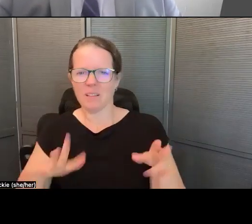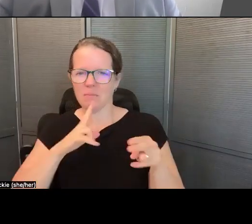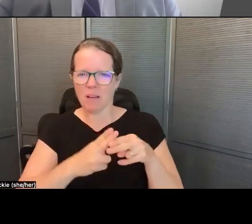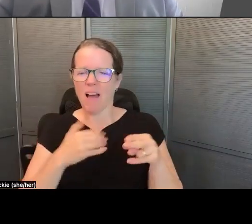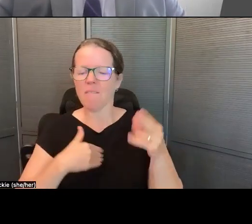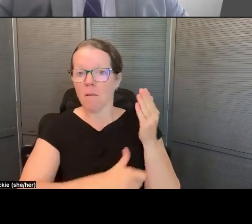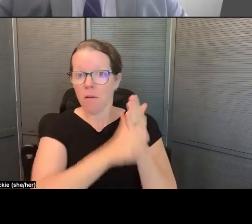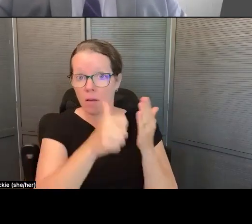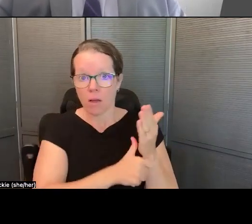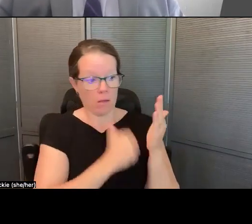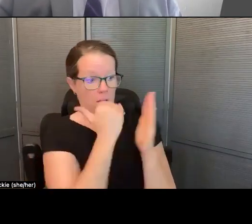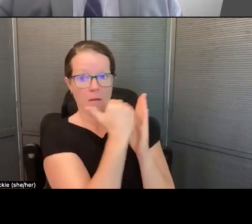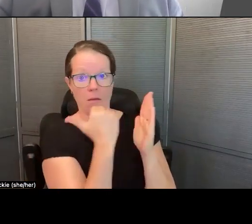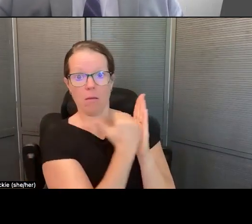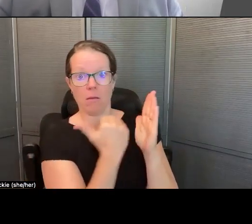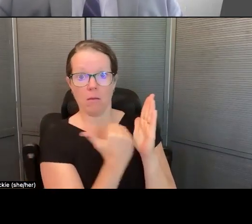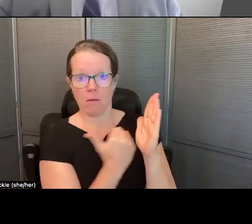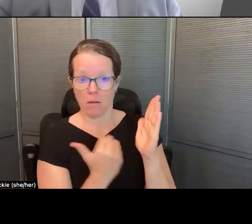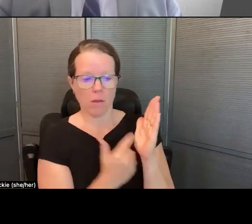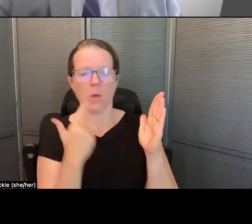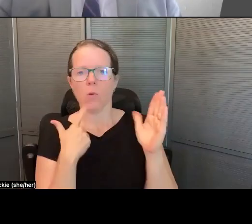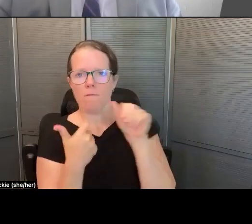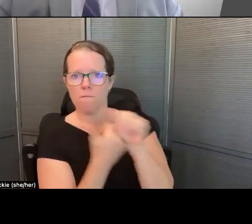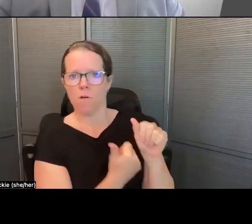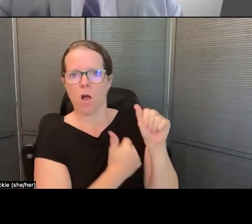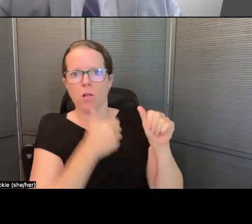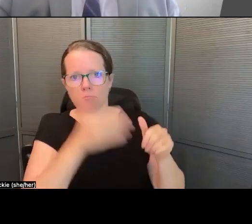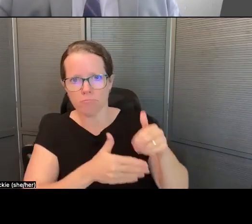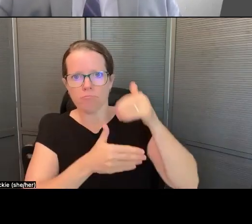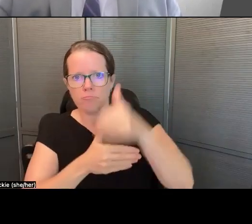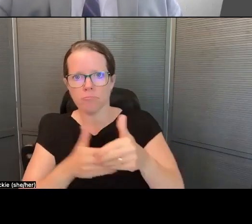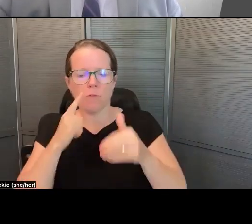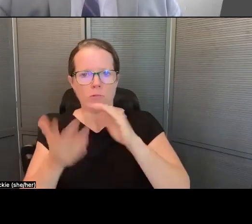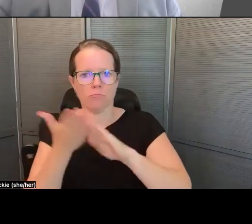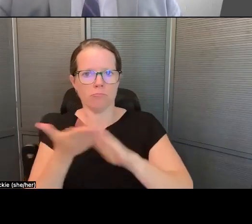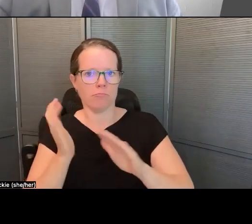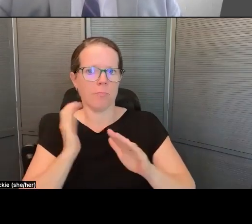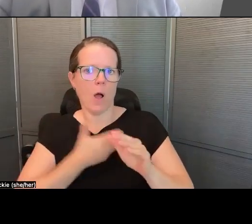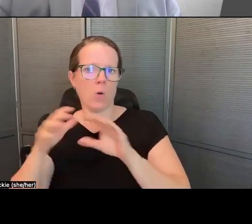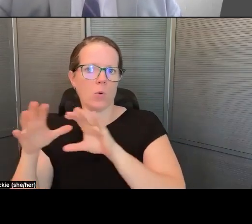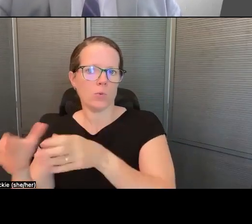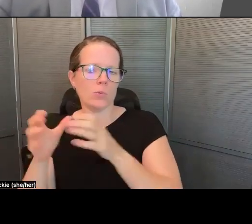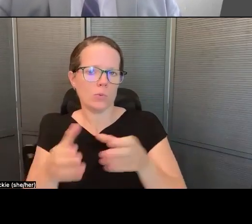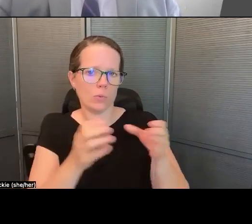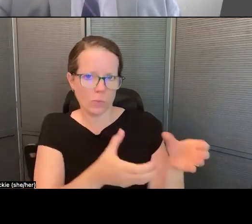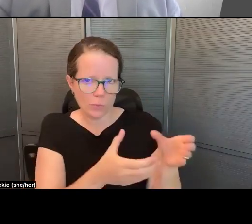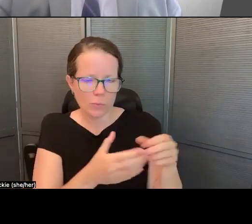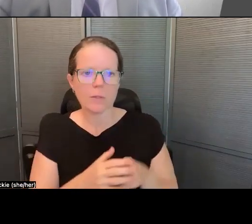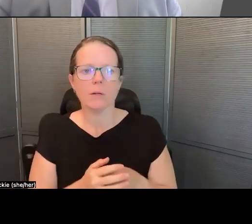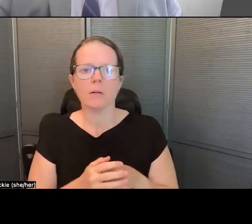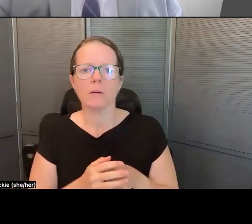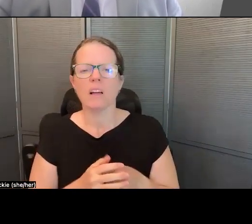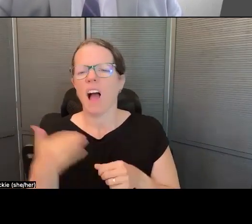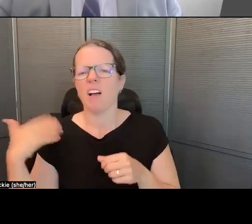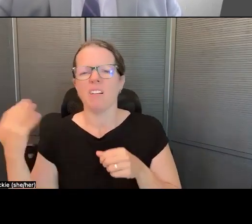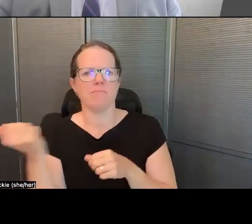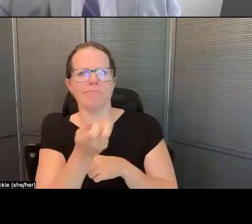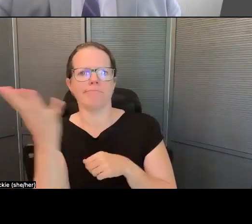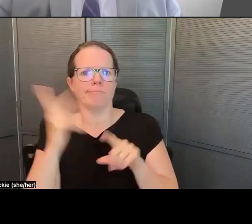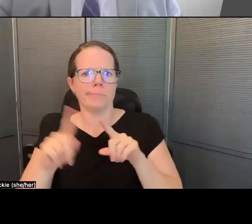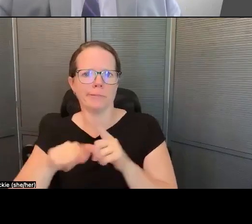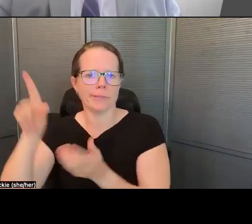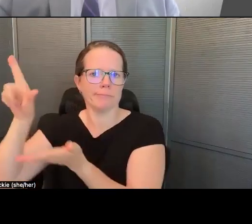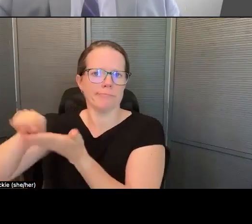groups. There are a myriad of different programs out there that you can find amongst various different publishers that are designed to deliver